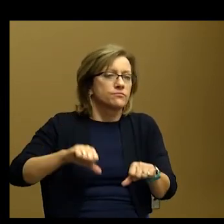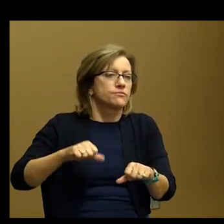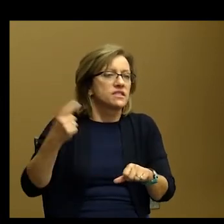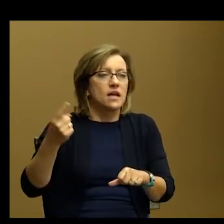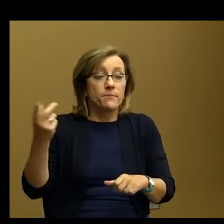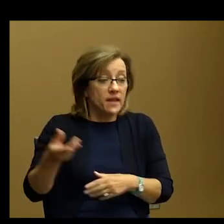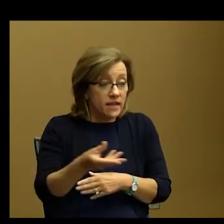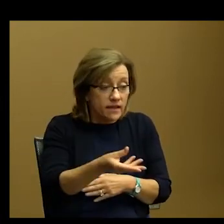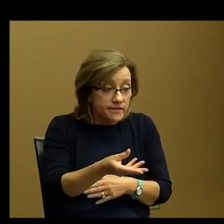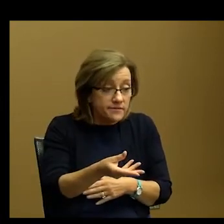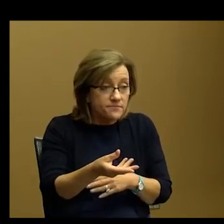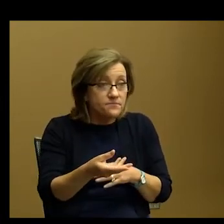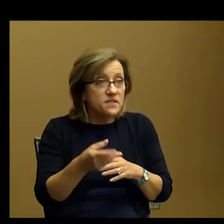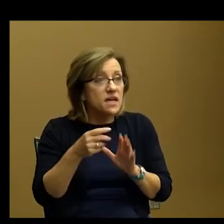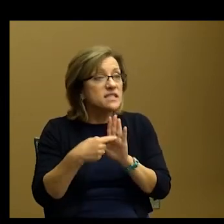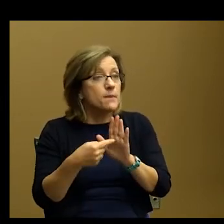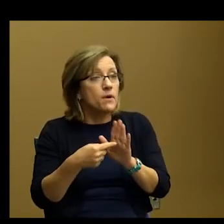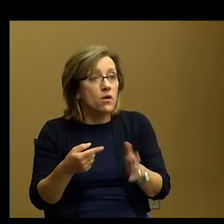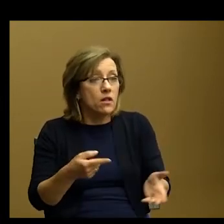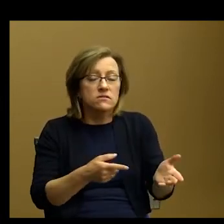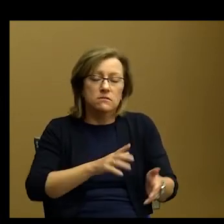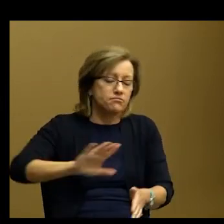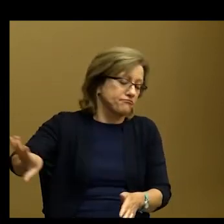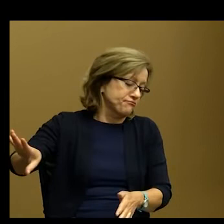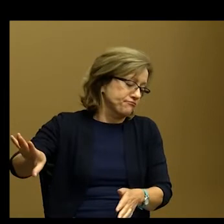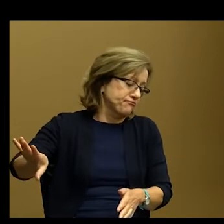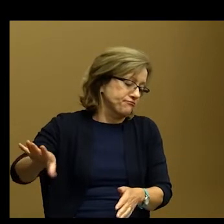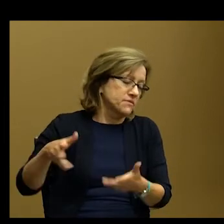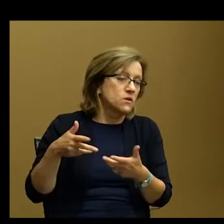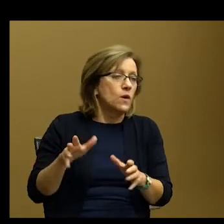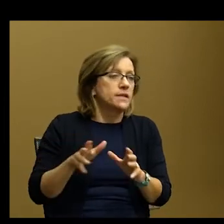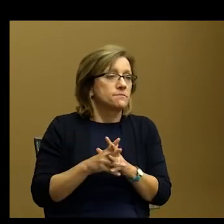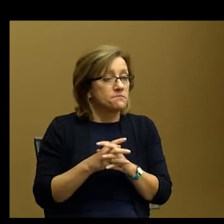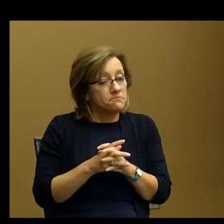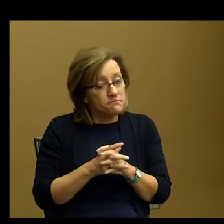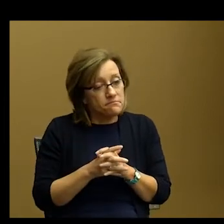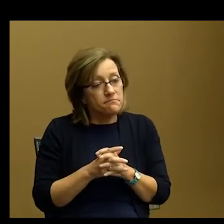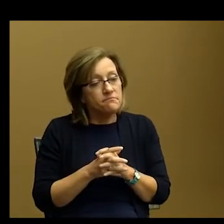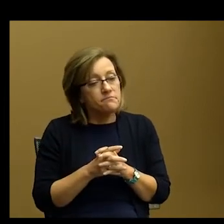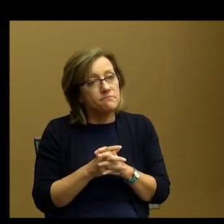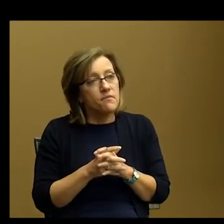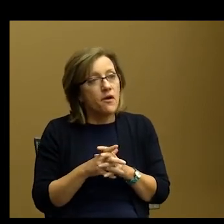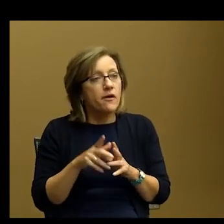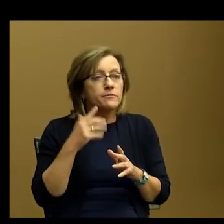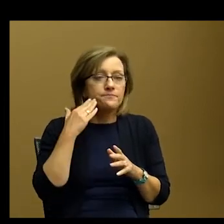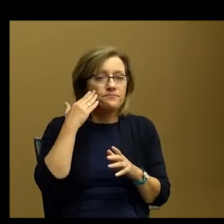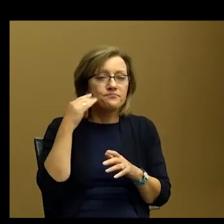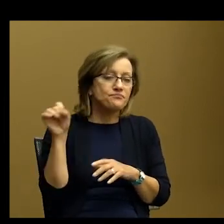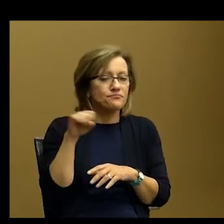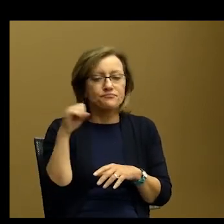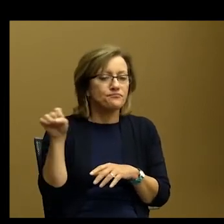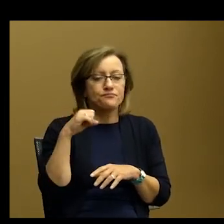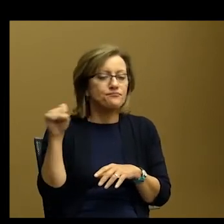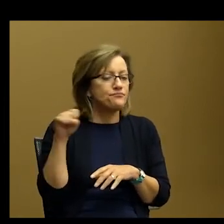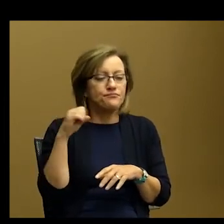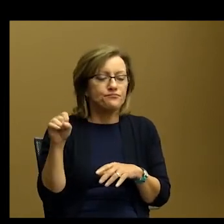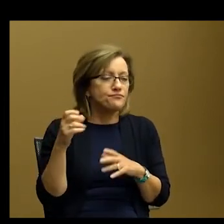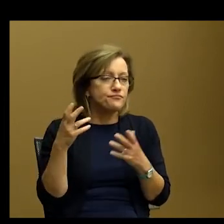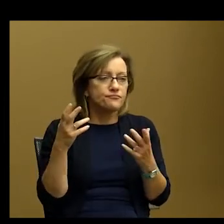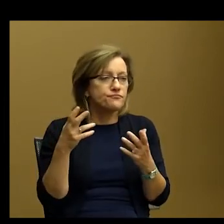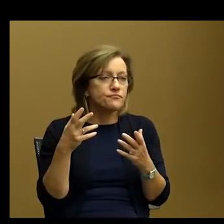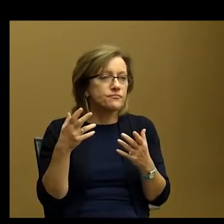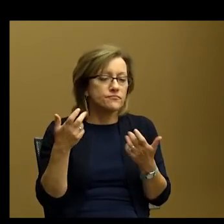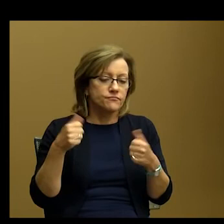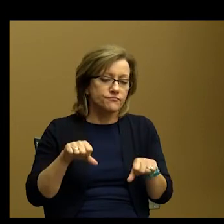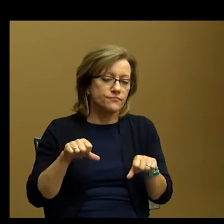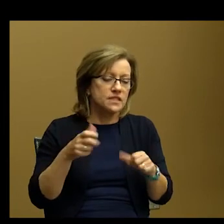object symbol, so they may push it away, or they may shake their head no, and reject